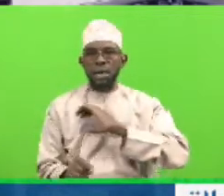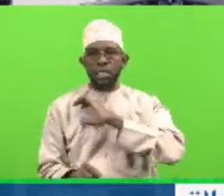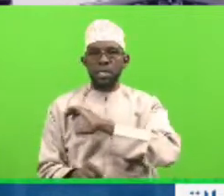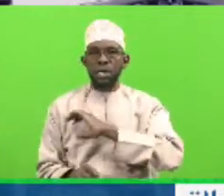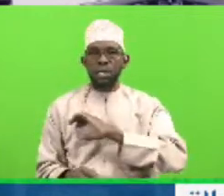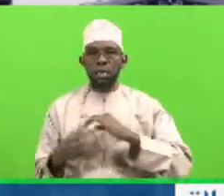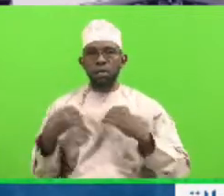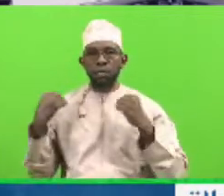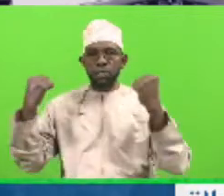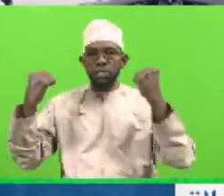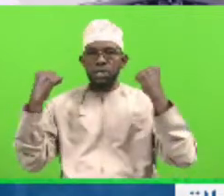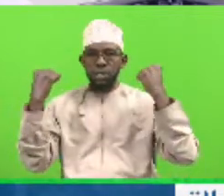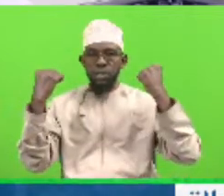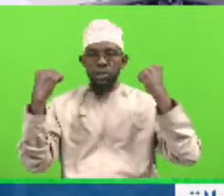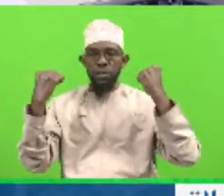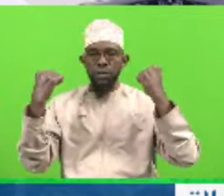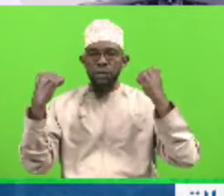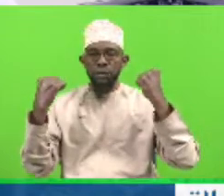Physically,